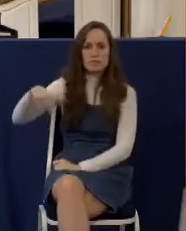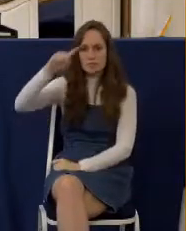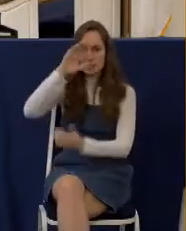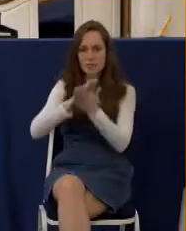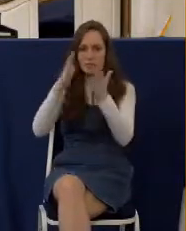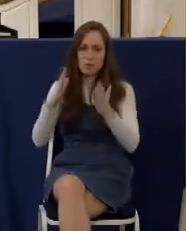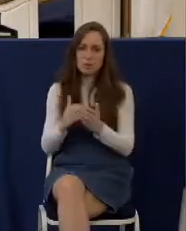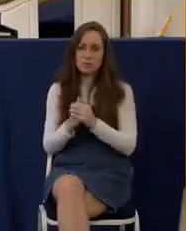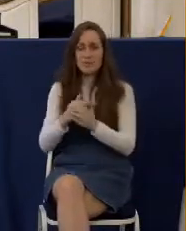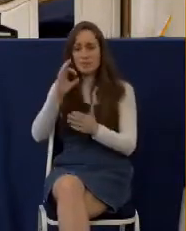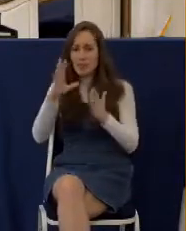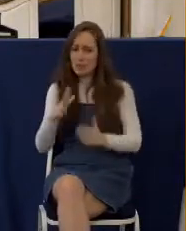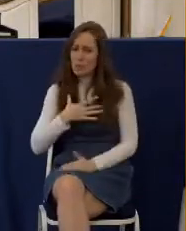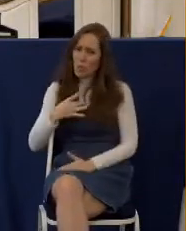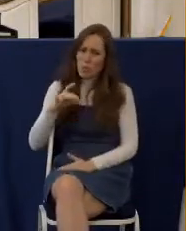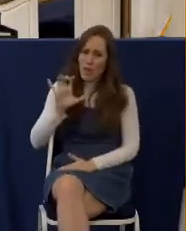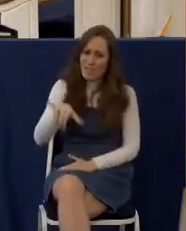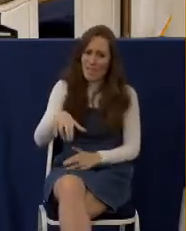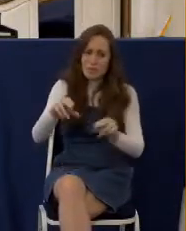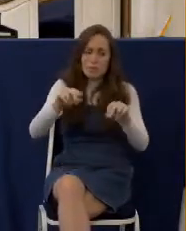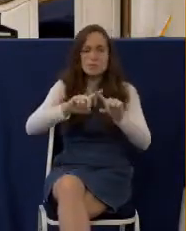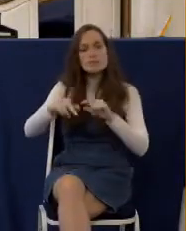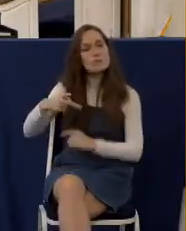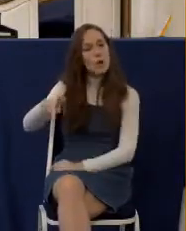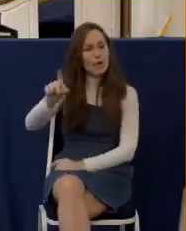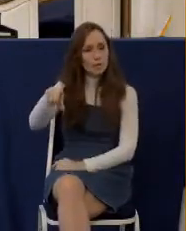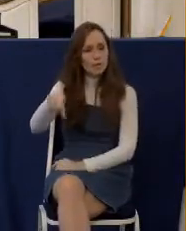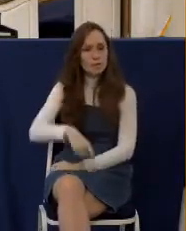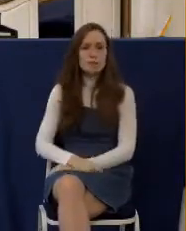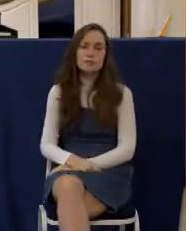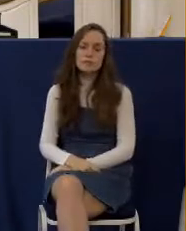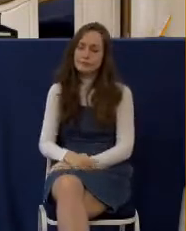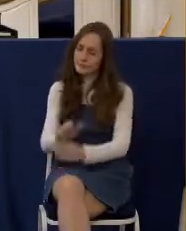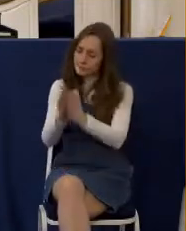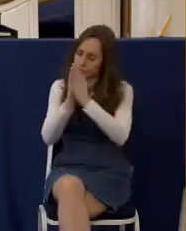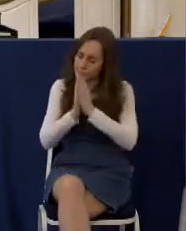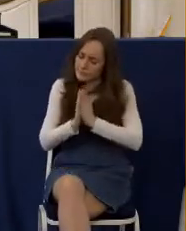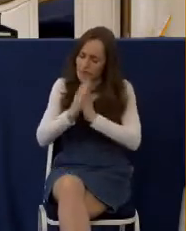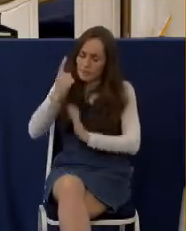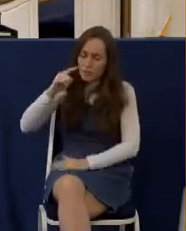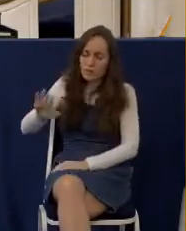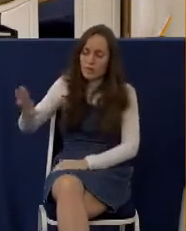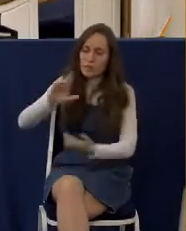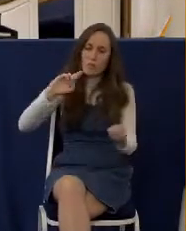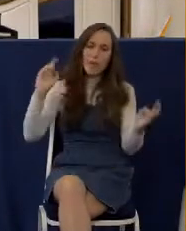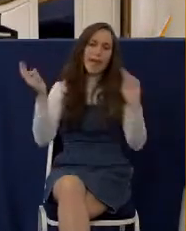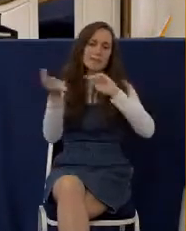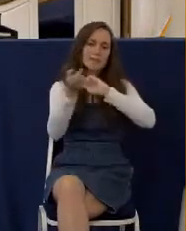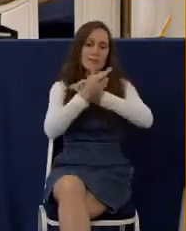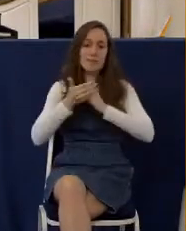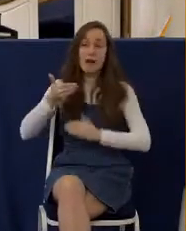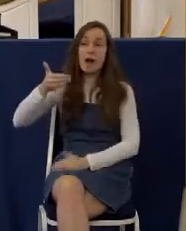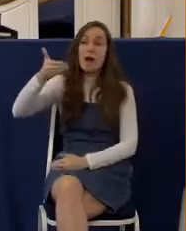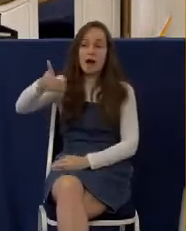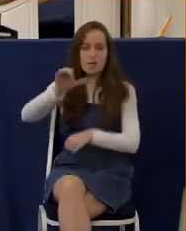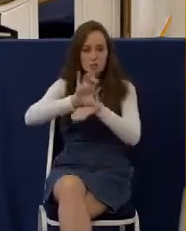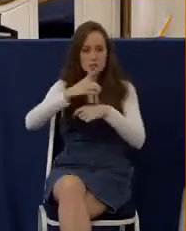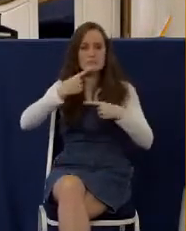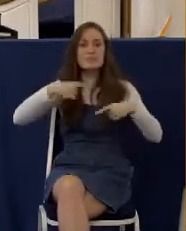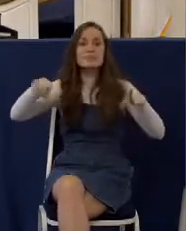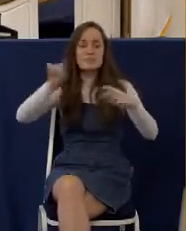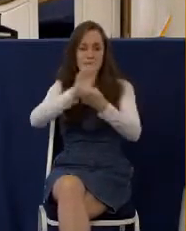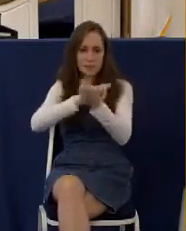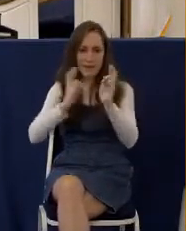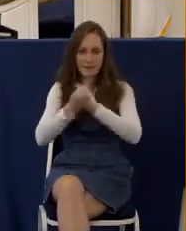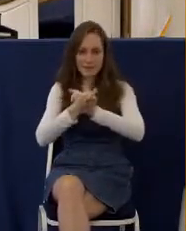it for a time because of the way they were acting. And he prayed for their repentance. And in time, the church did repent. And Paul got